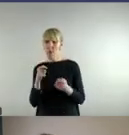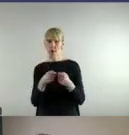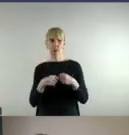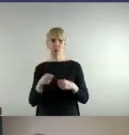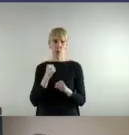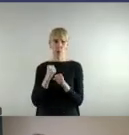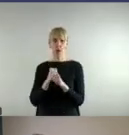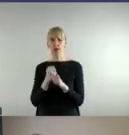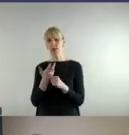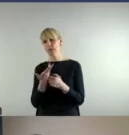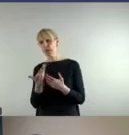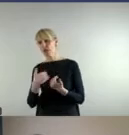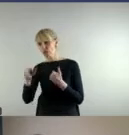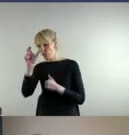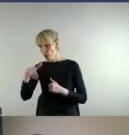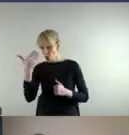involve preparedness.